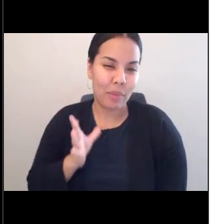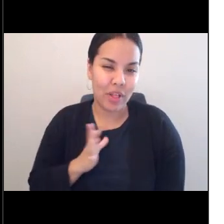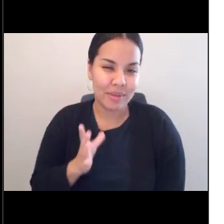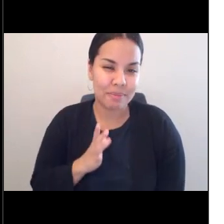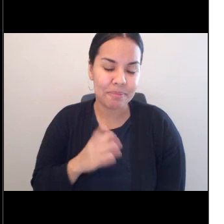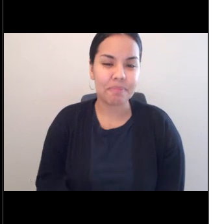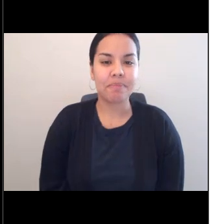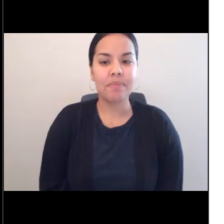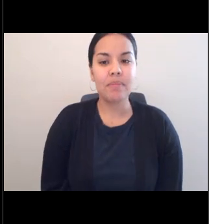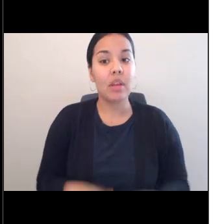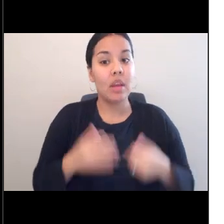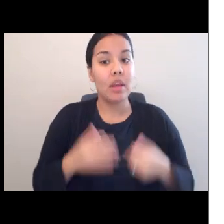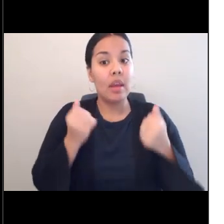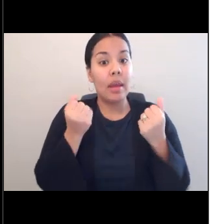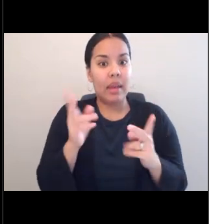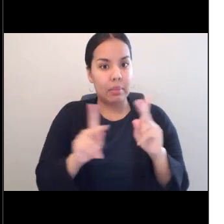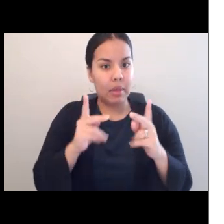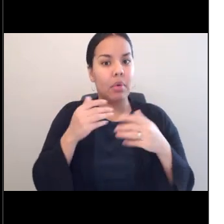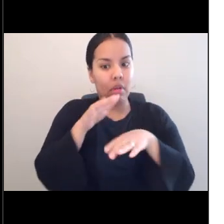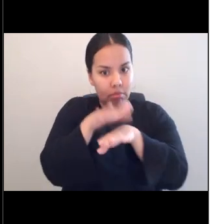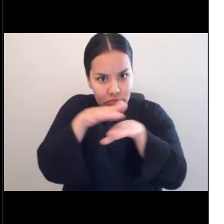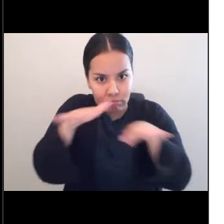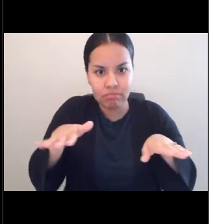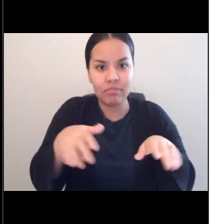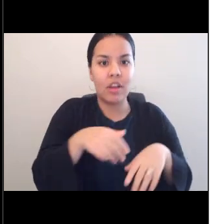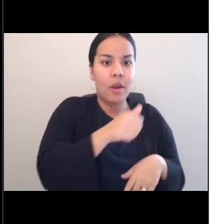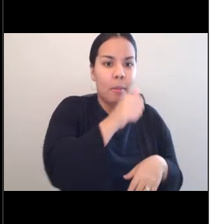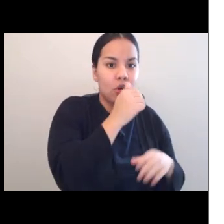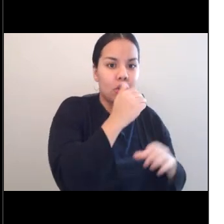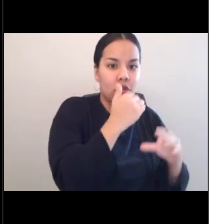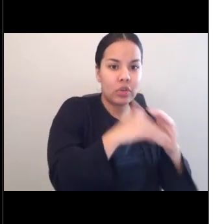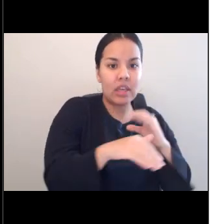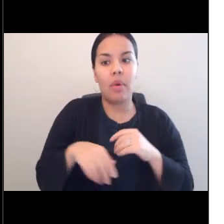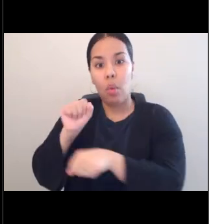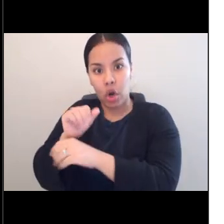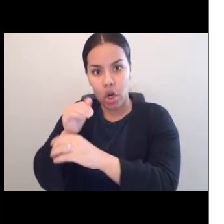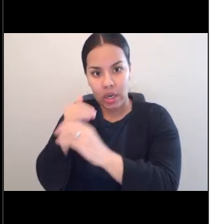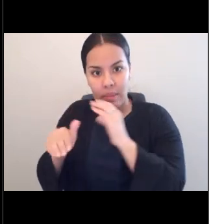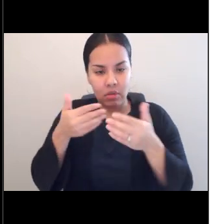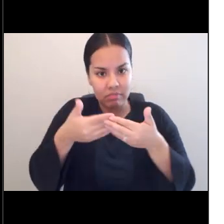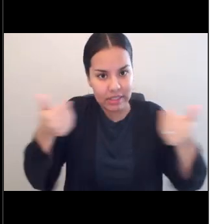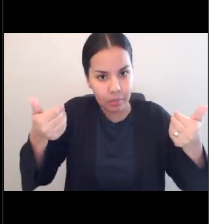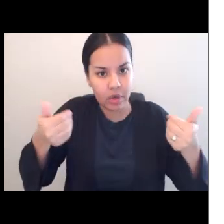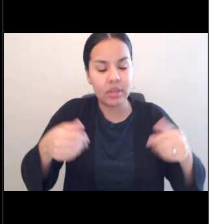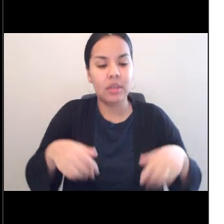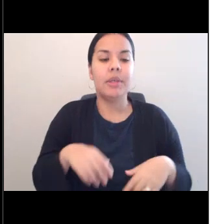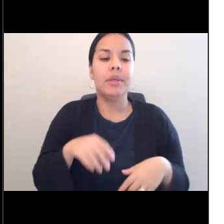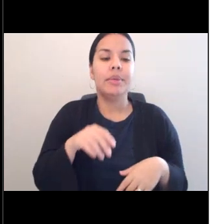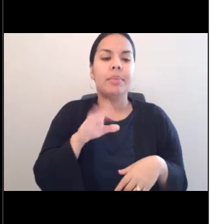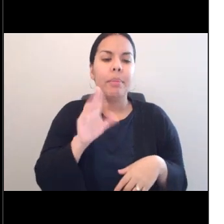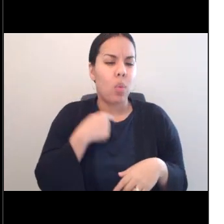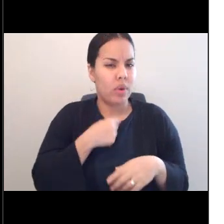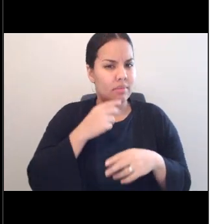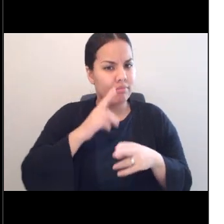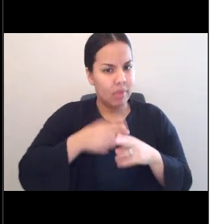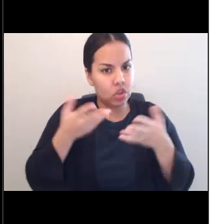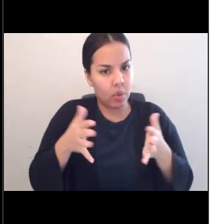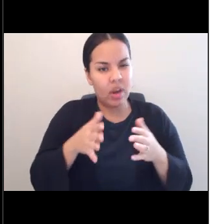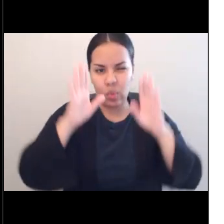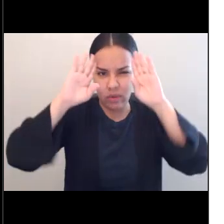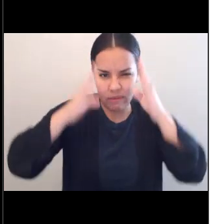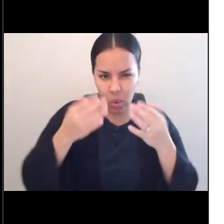although many people have a distinction between their personal email and their work email, for instance. But as we said, there's going to be a particular focus on